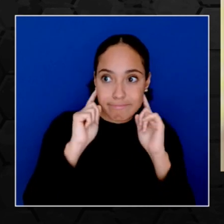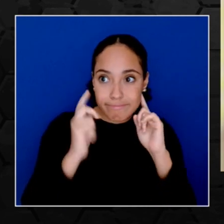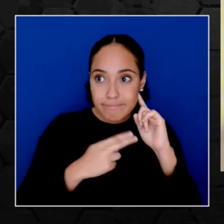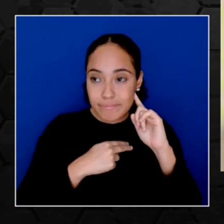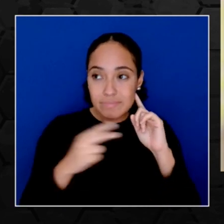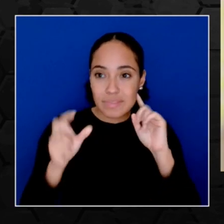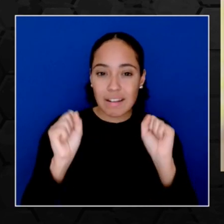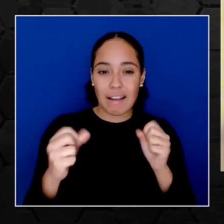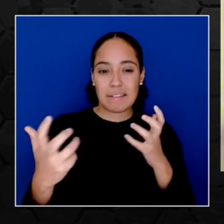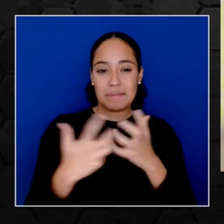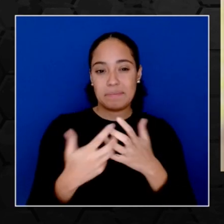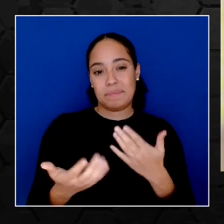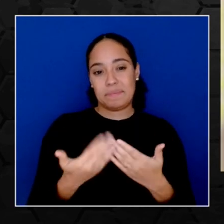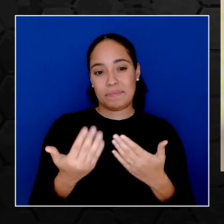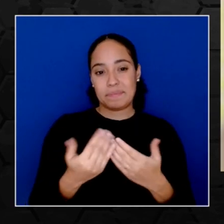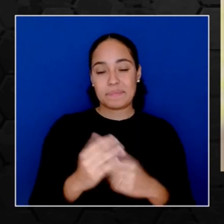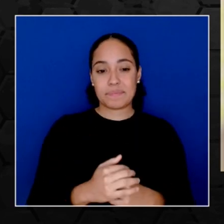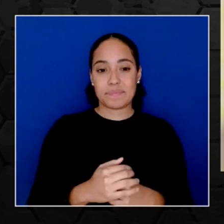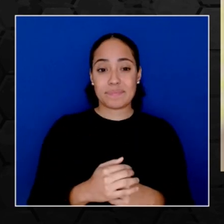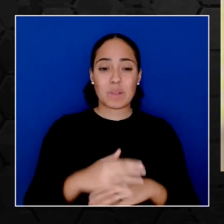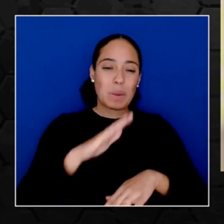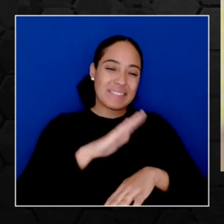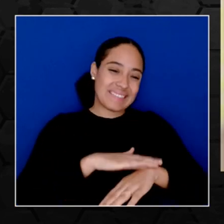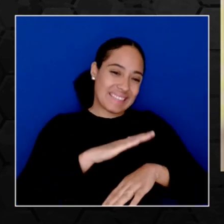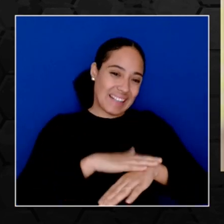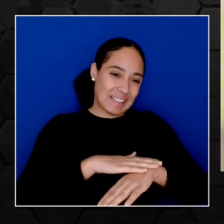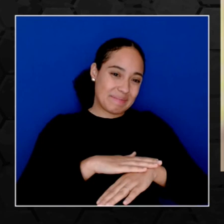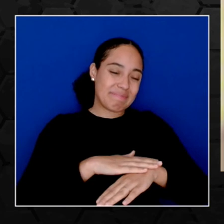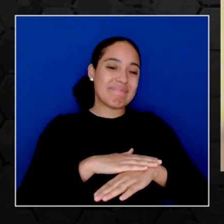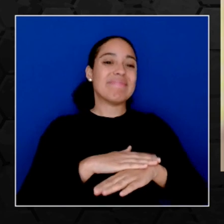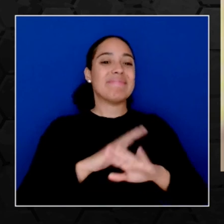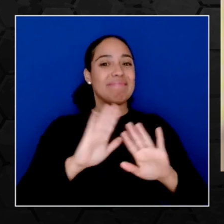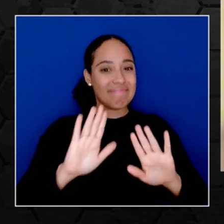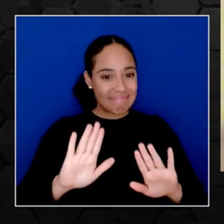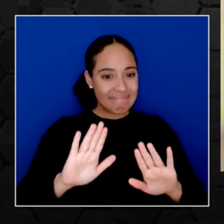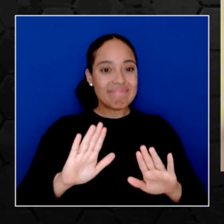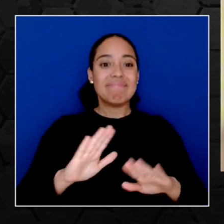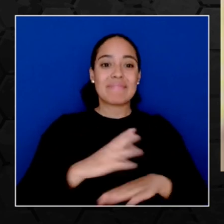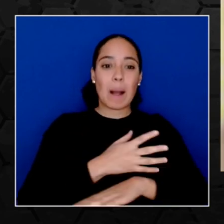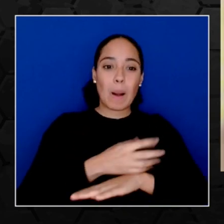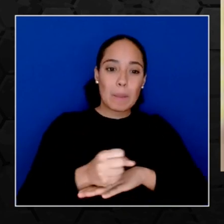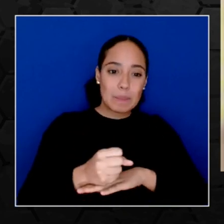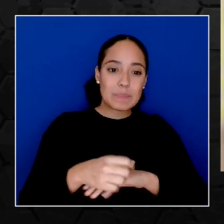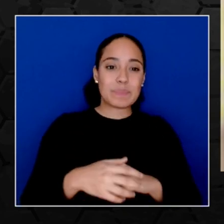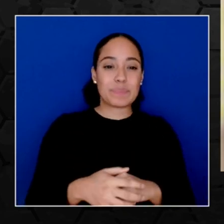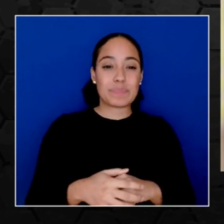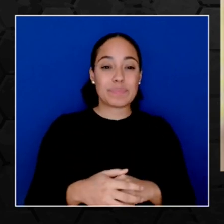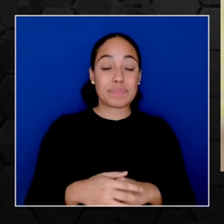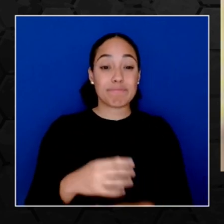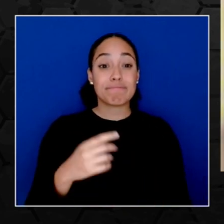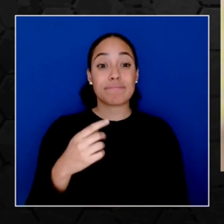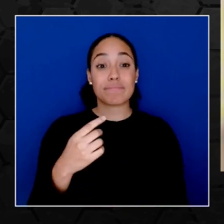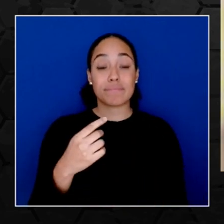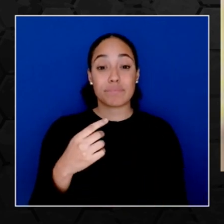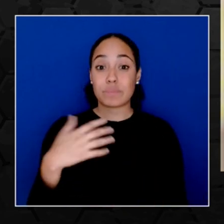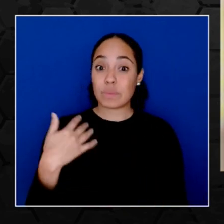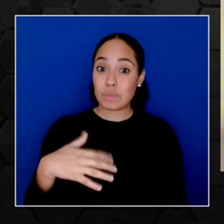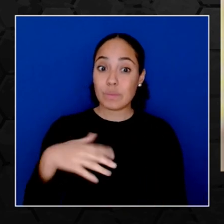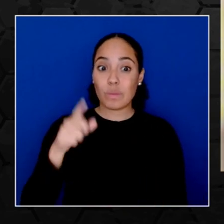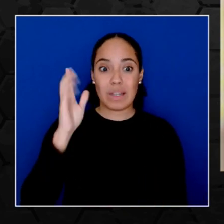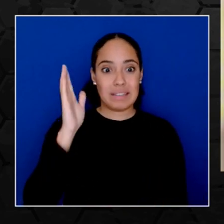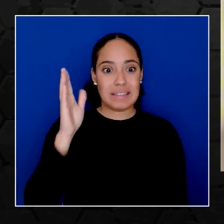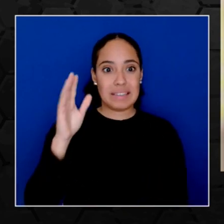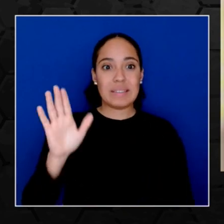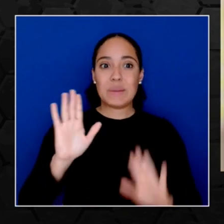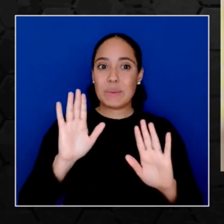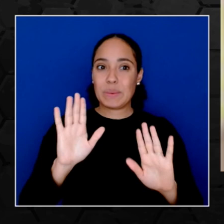a fascinating space. Like even as you were talking, Am I audible? I think you are, but we've reached